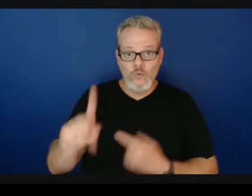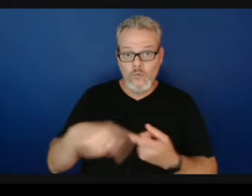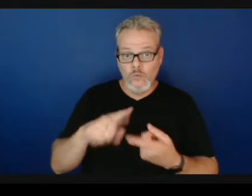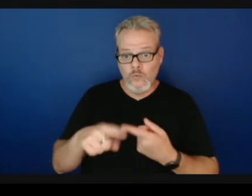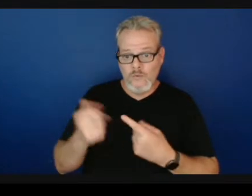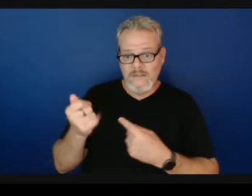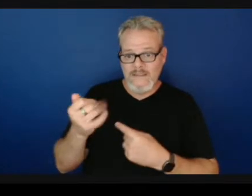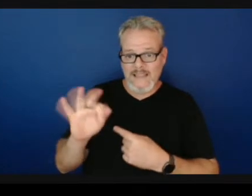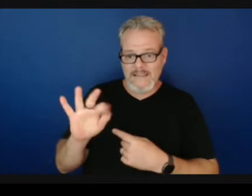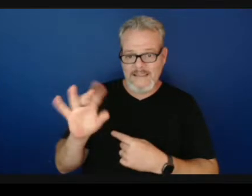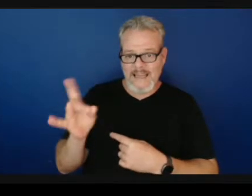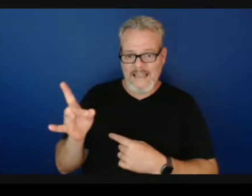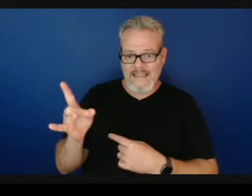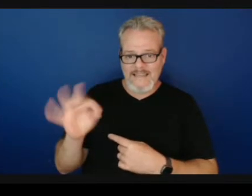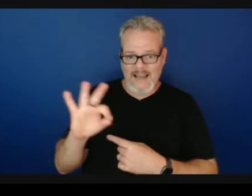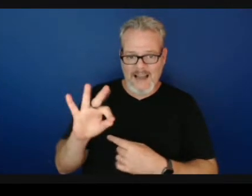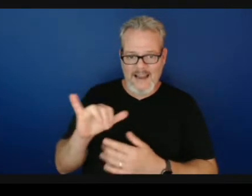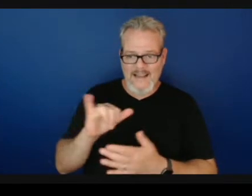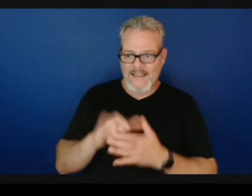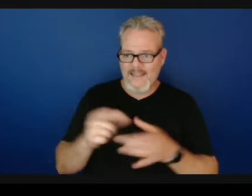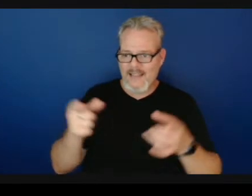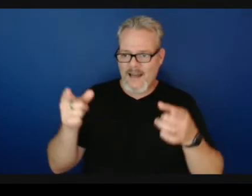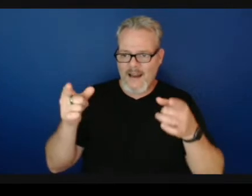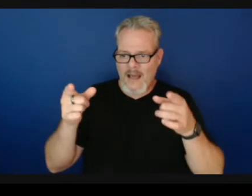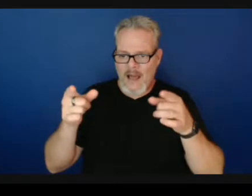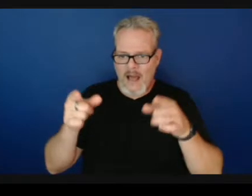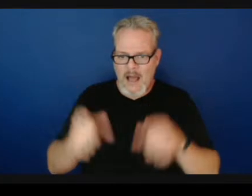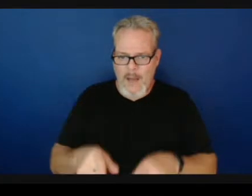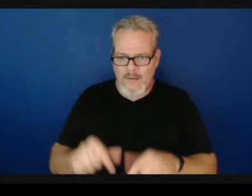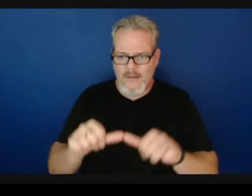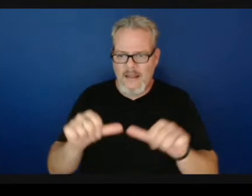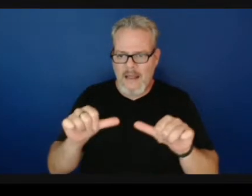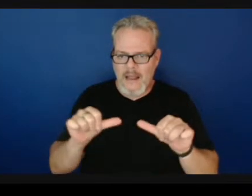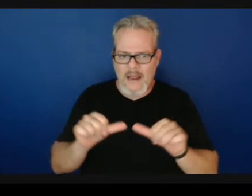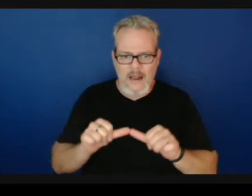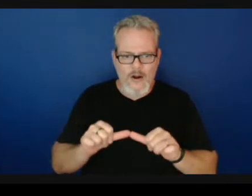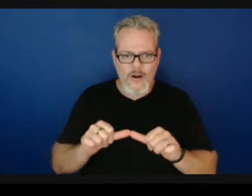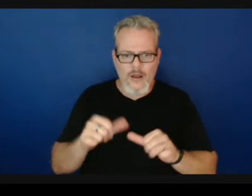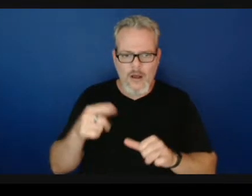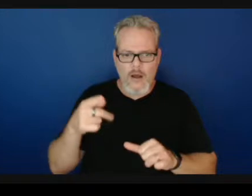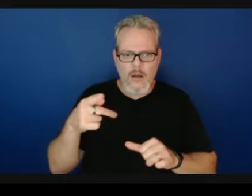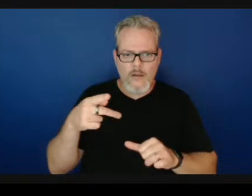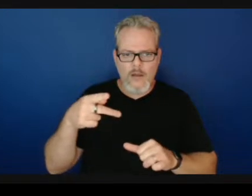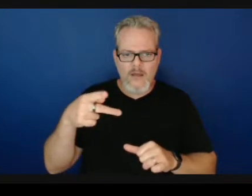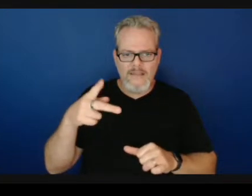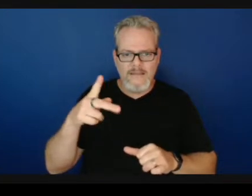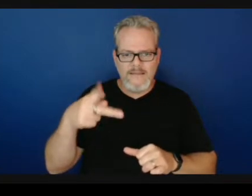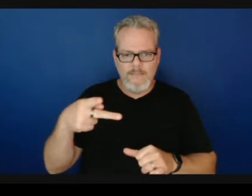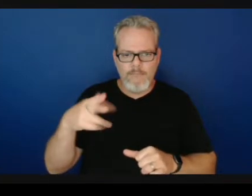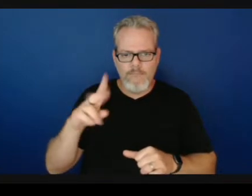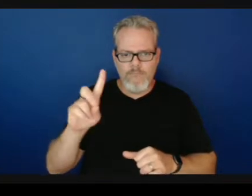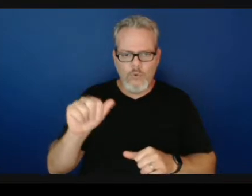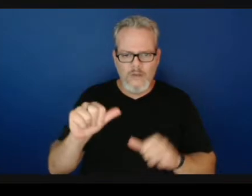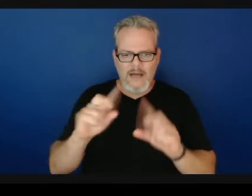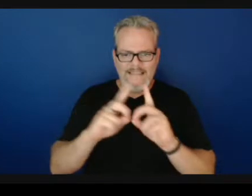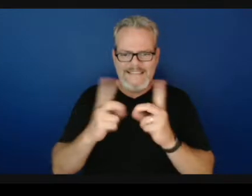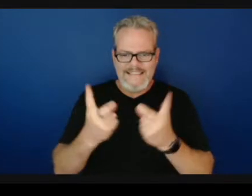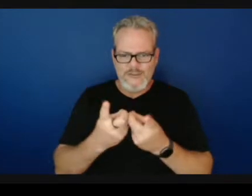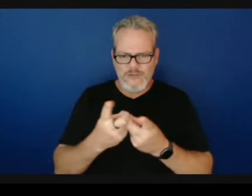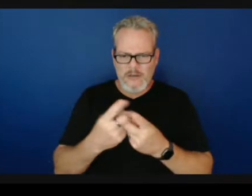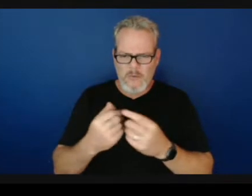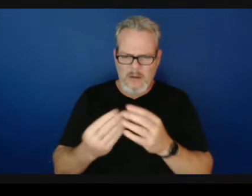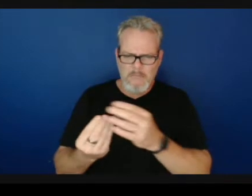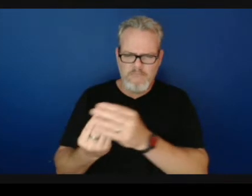during a Kupainaha eruption. I remember the pool eruption is divided into episodes. There was a high fountains